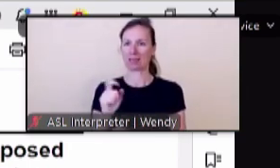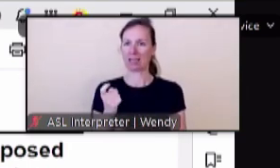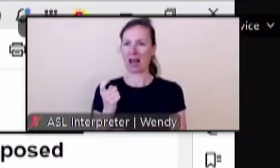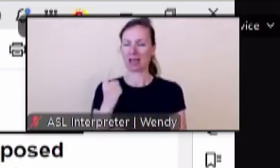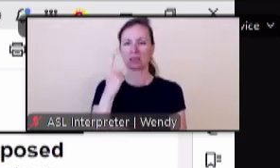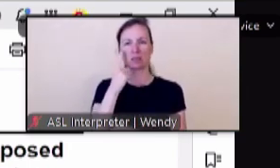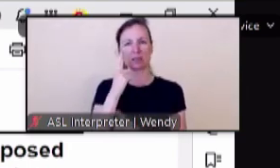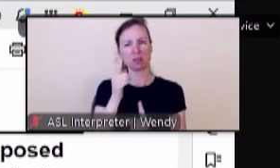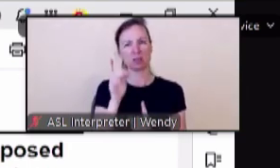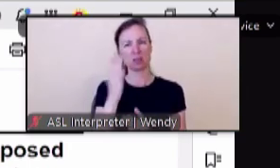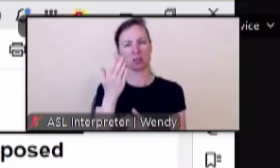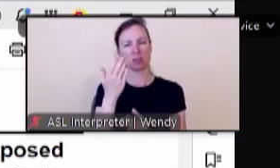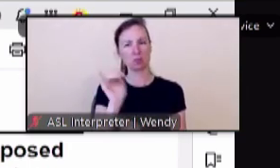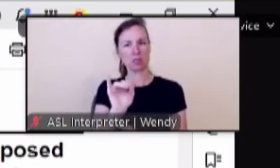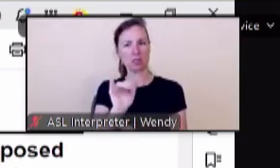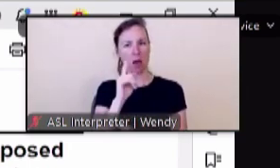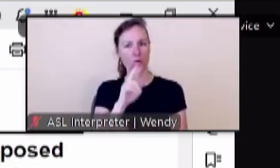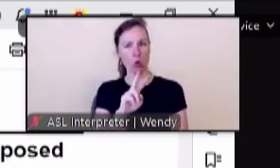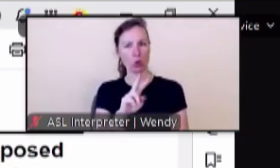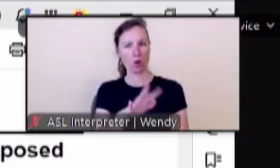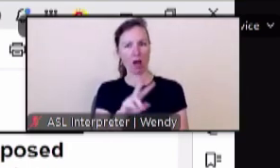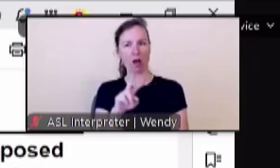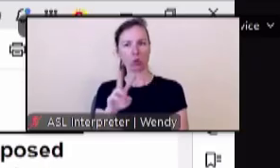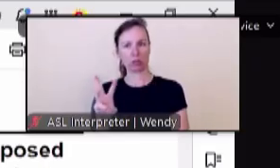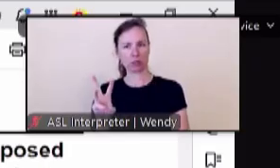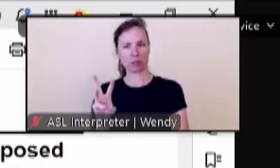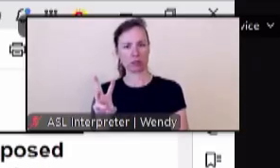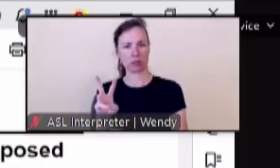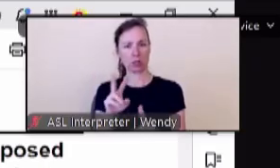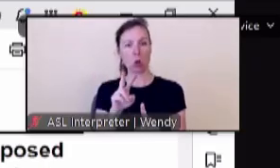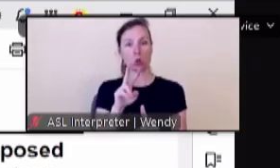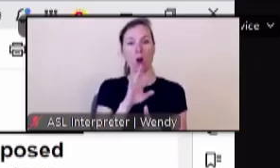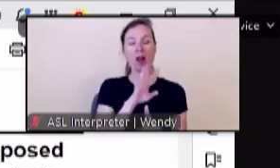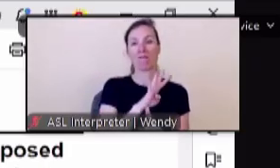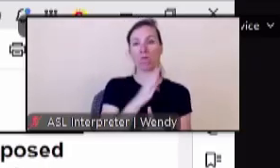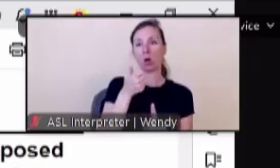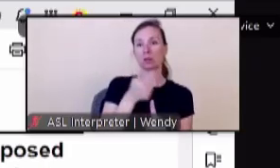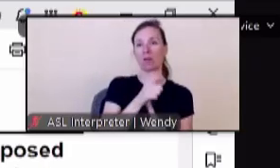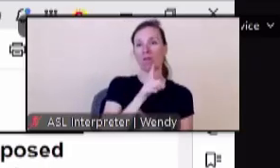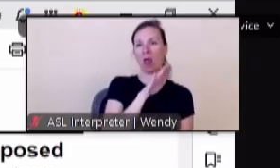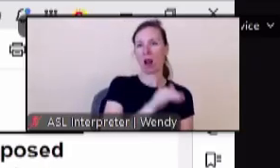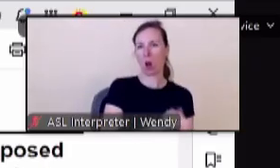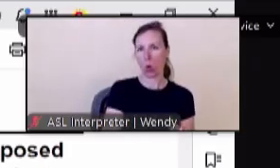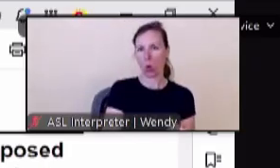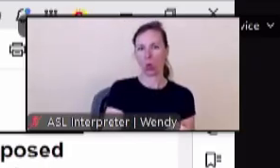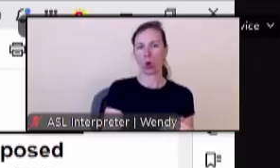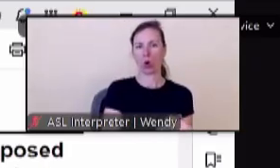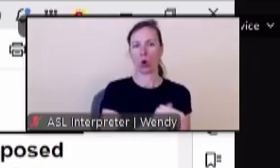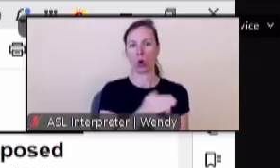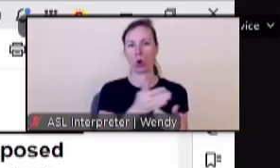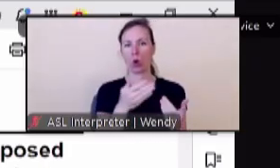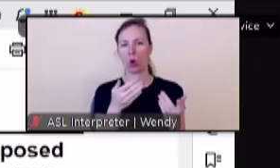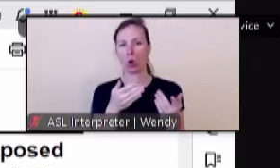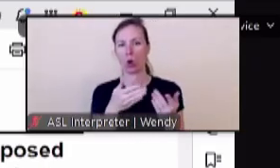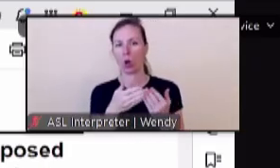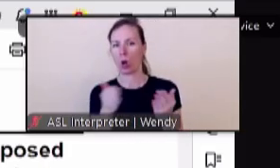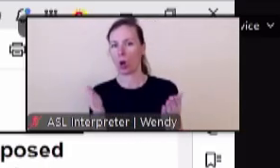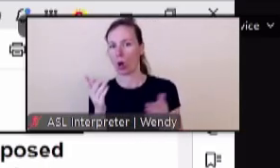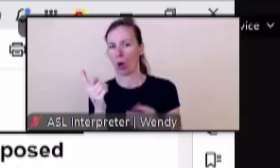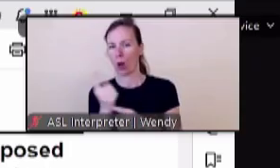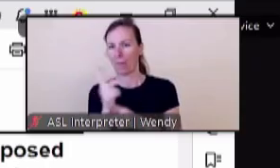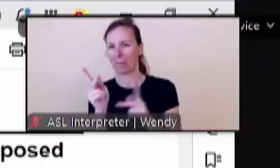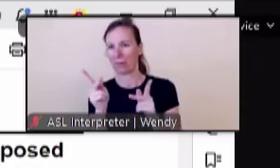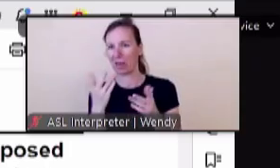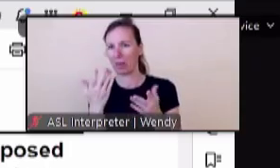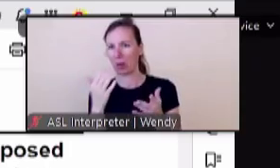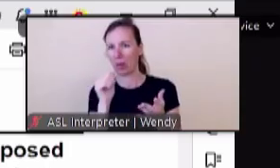2025, 2026. I know that 2024 was a lot lower. Just for the common folks might not understand the fluctuation between the two, how